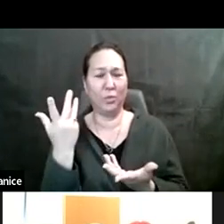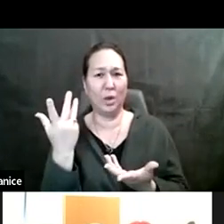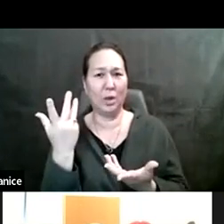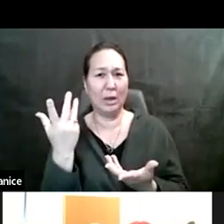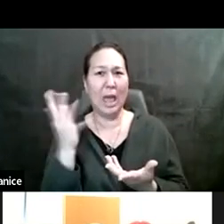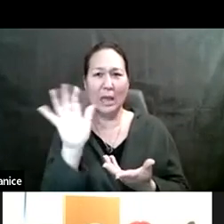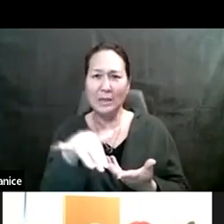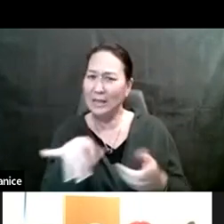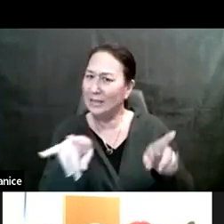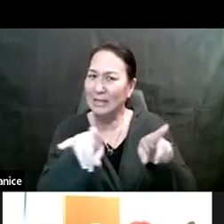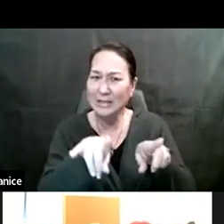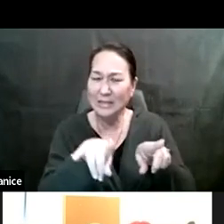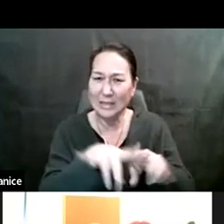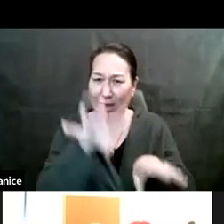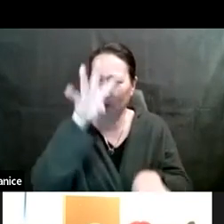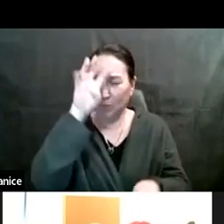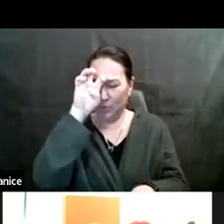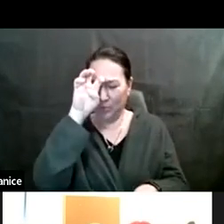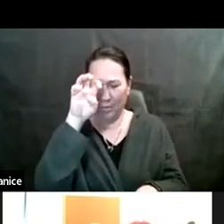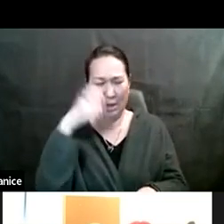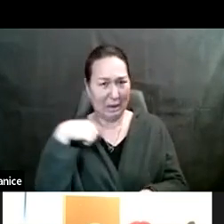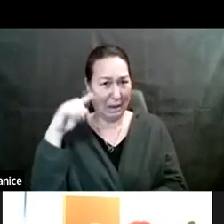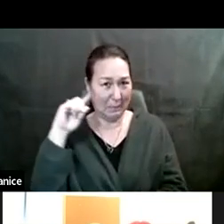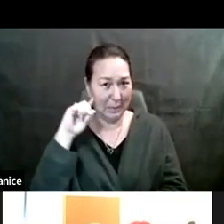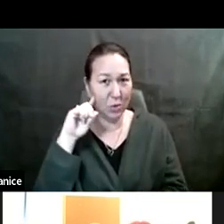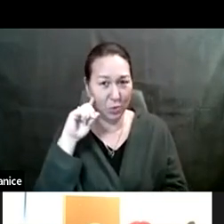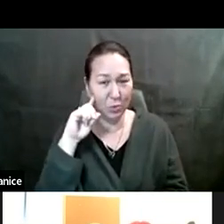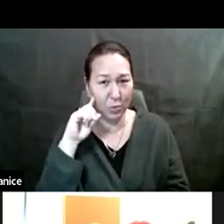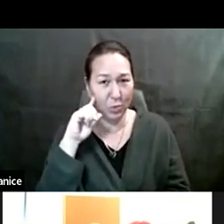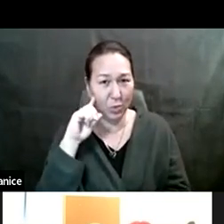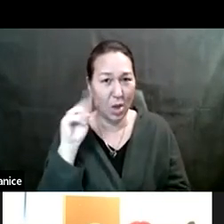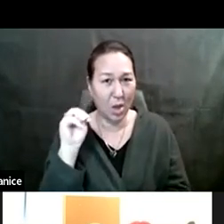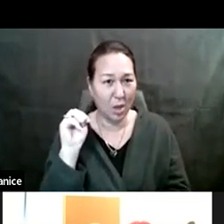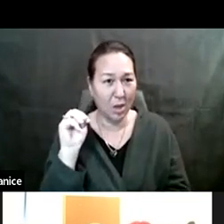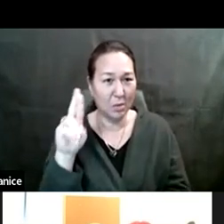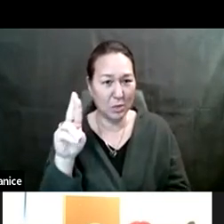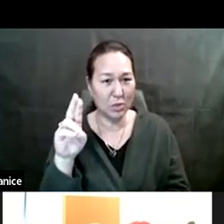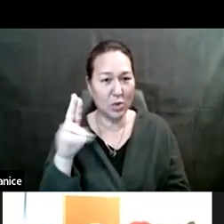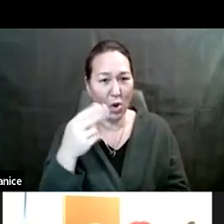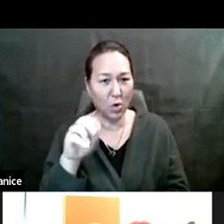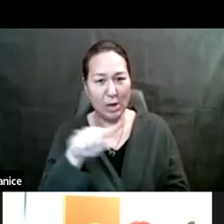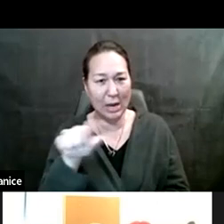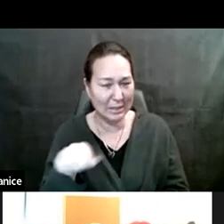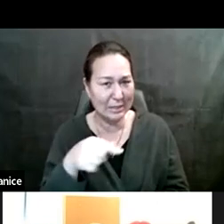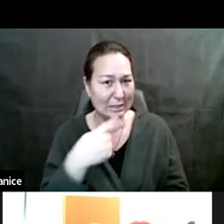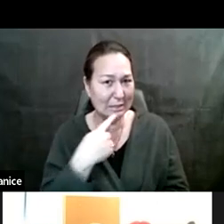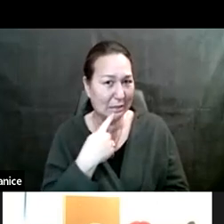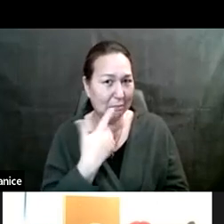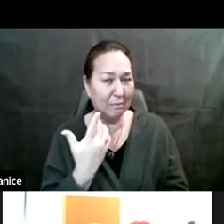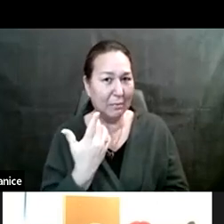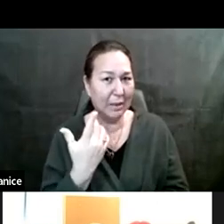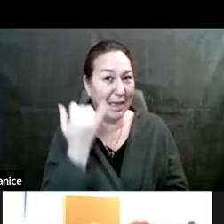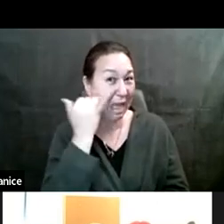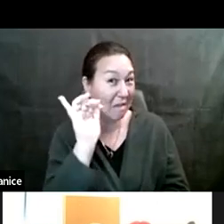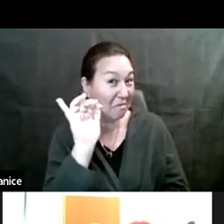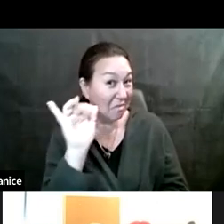I have that that I I I hear Mr Hernandez raised if that is the case